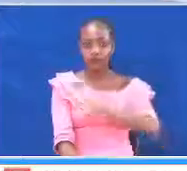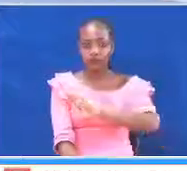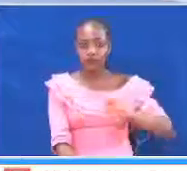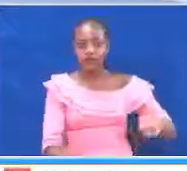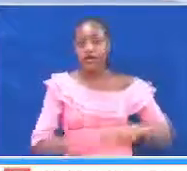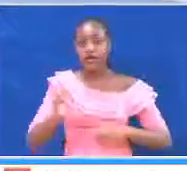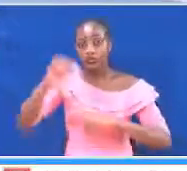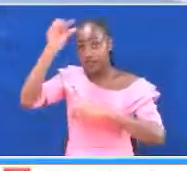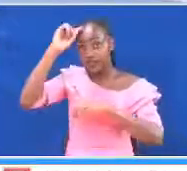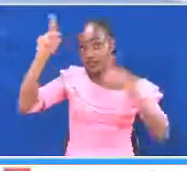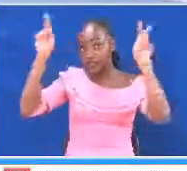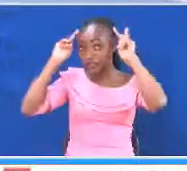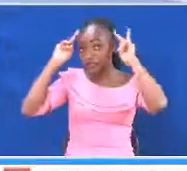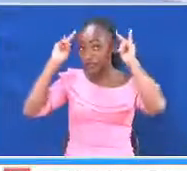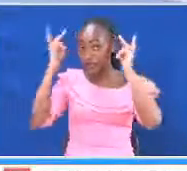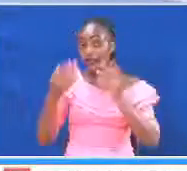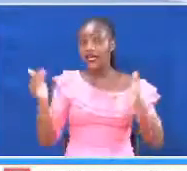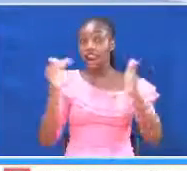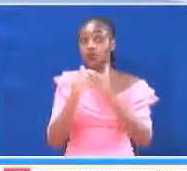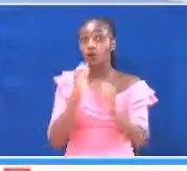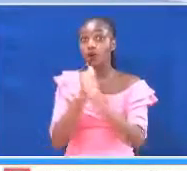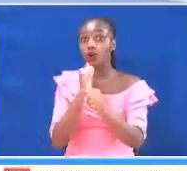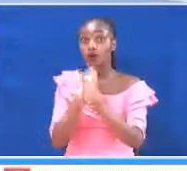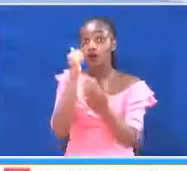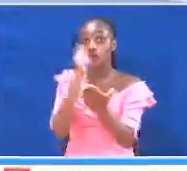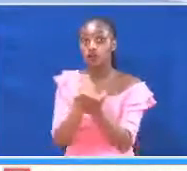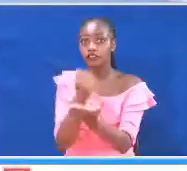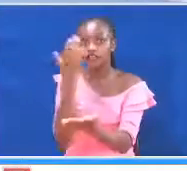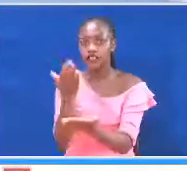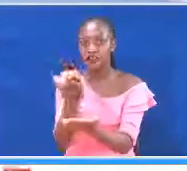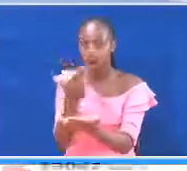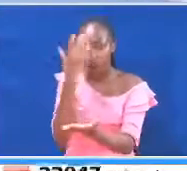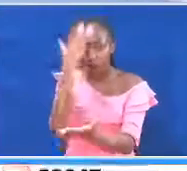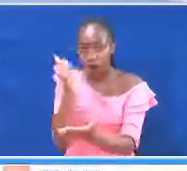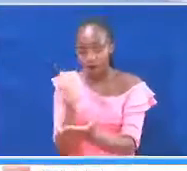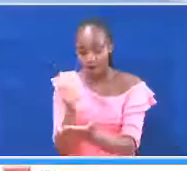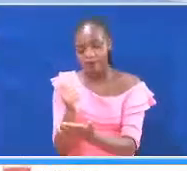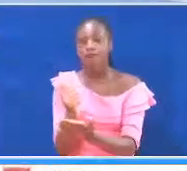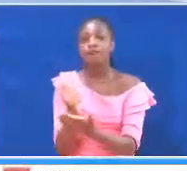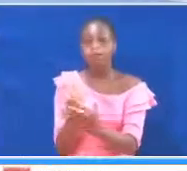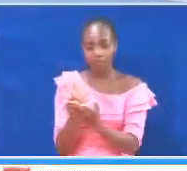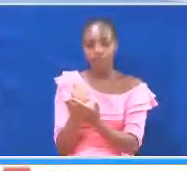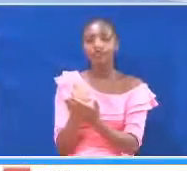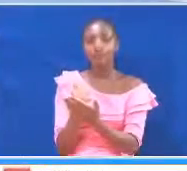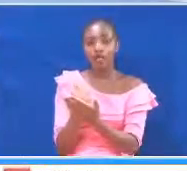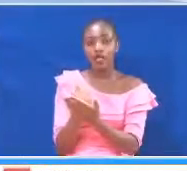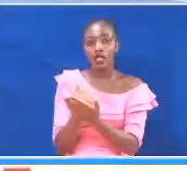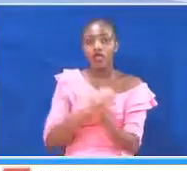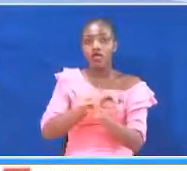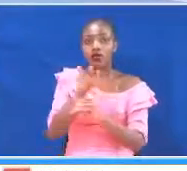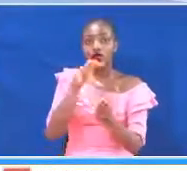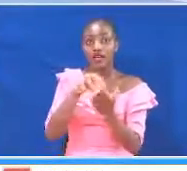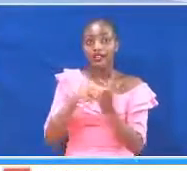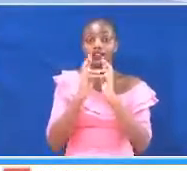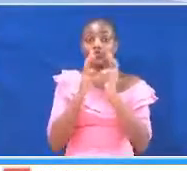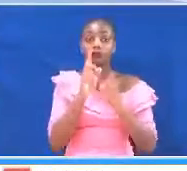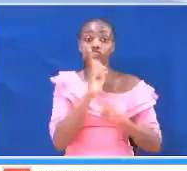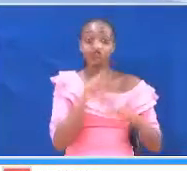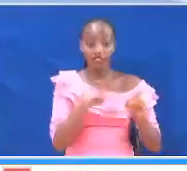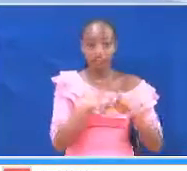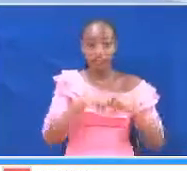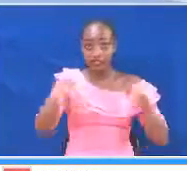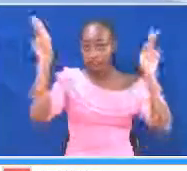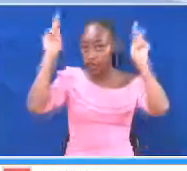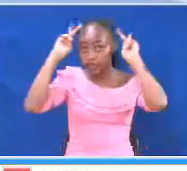Kakamega has shut down operations at the county headquarters for 7 days following a spike in COVID-19 cases in the county, and